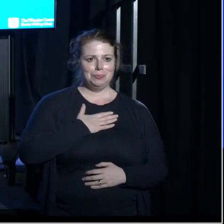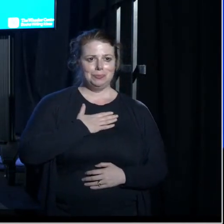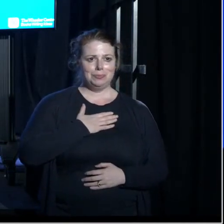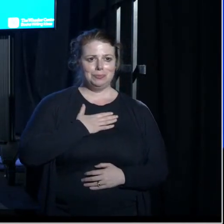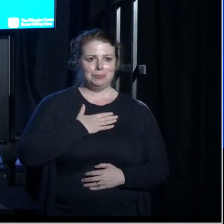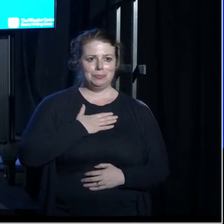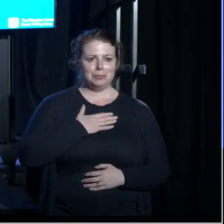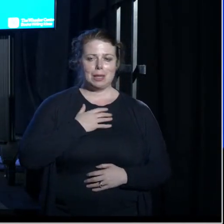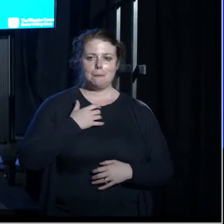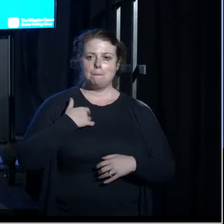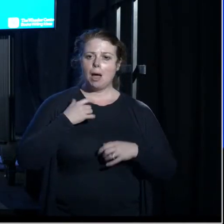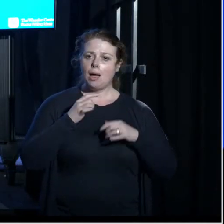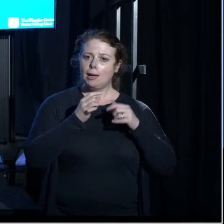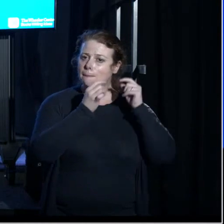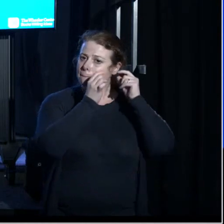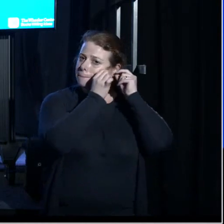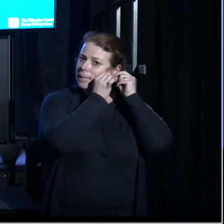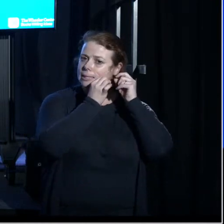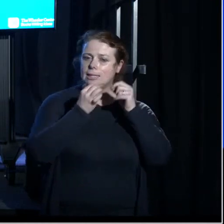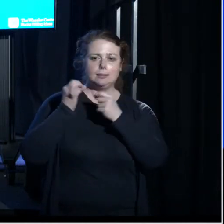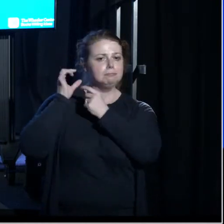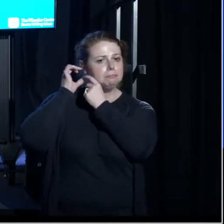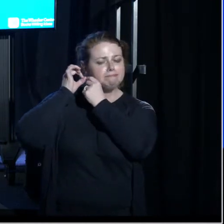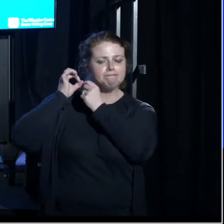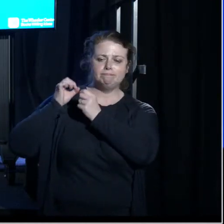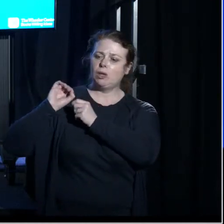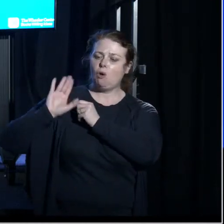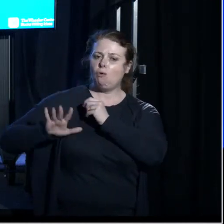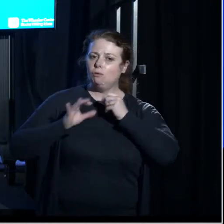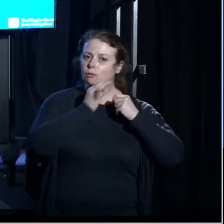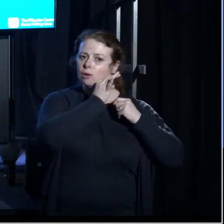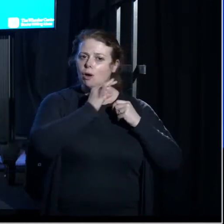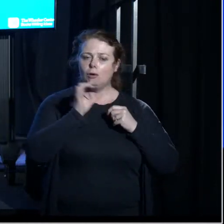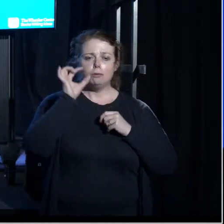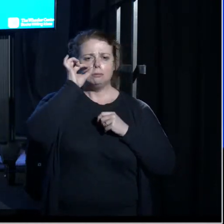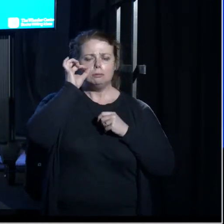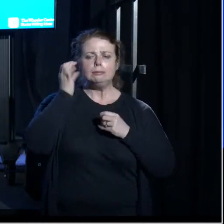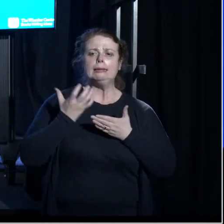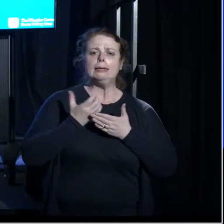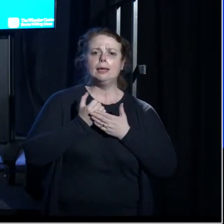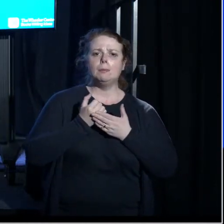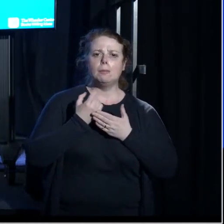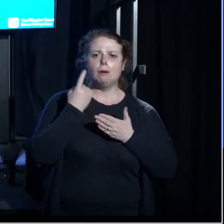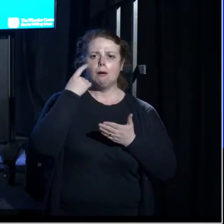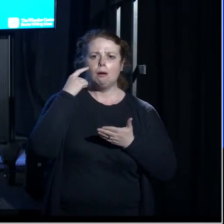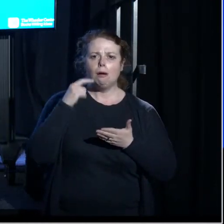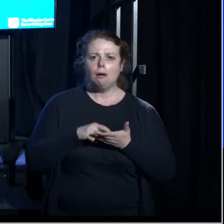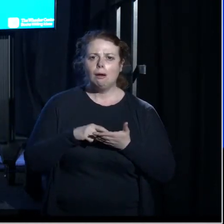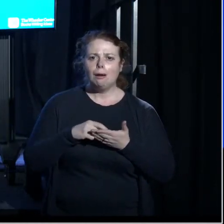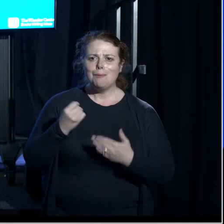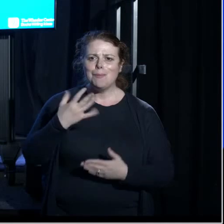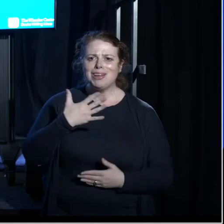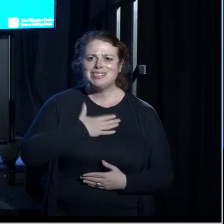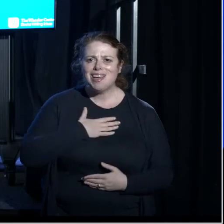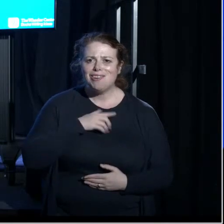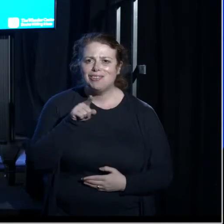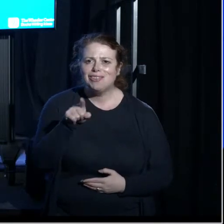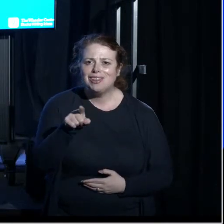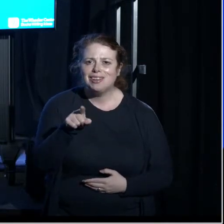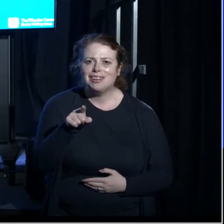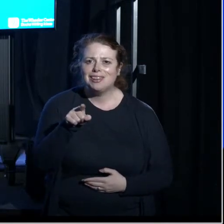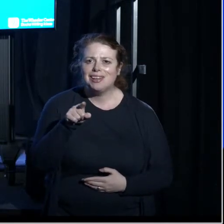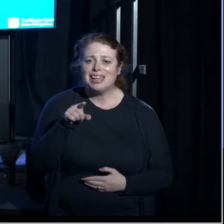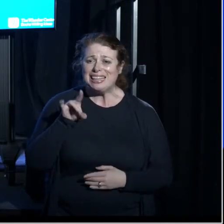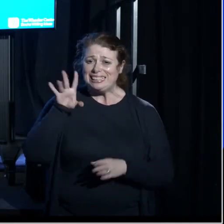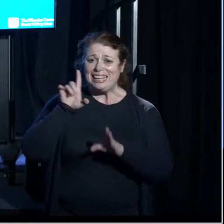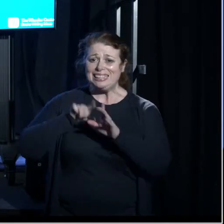the piercings from my body, kept the ring in my nose, and I'm surprised to recognize it is more me without them. Their decade-long presence once